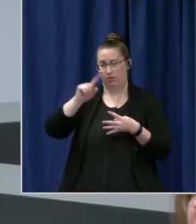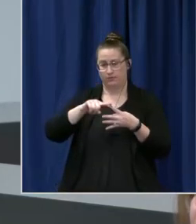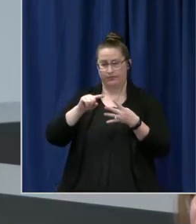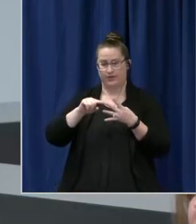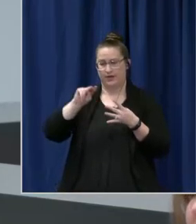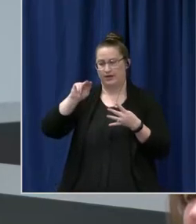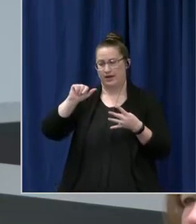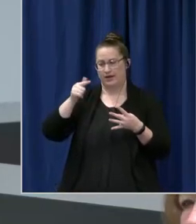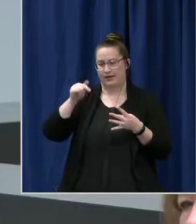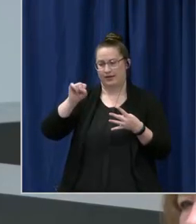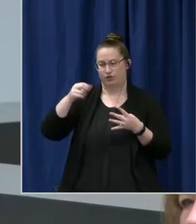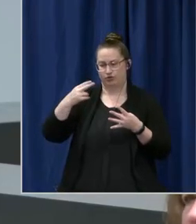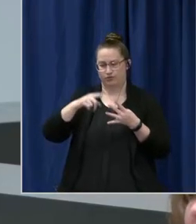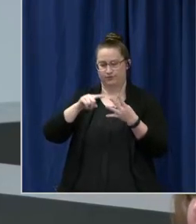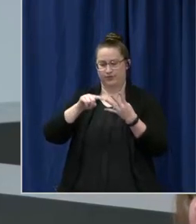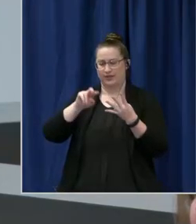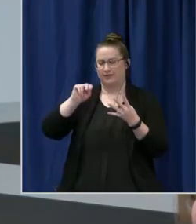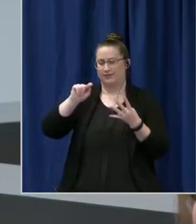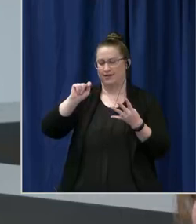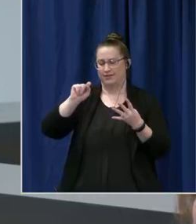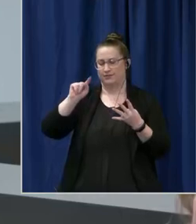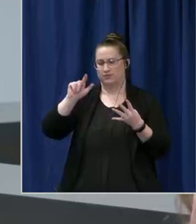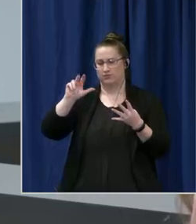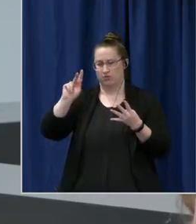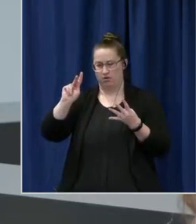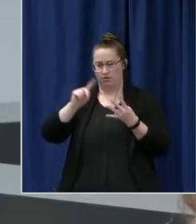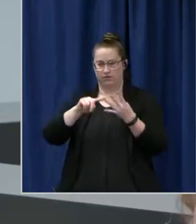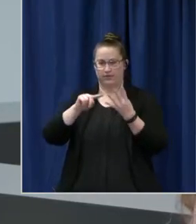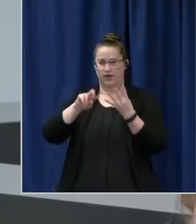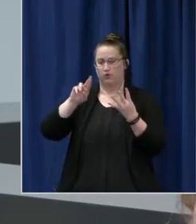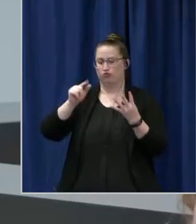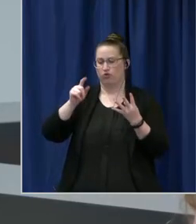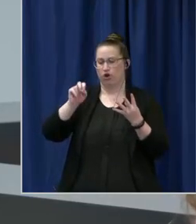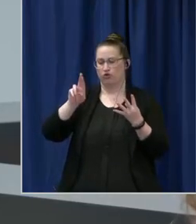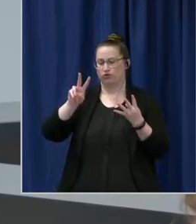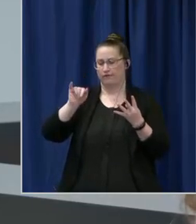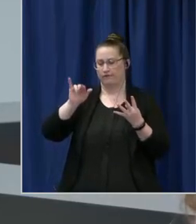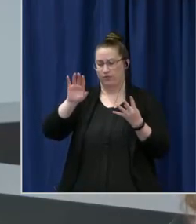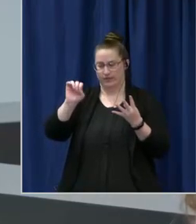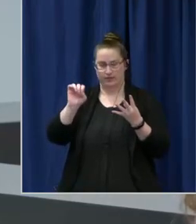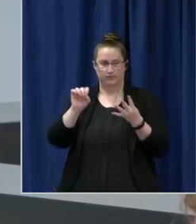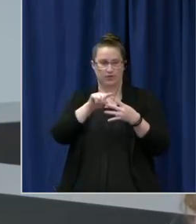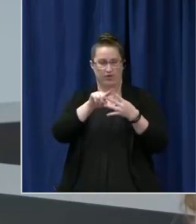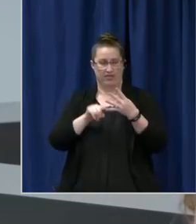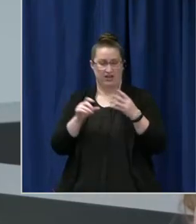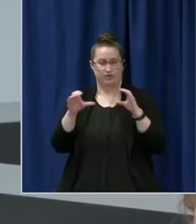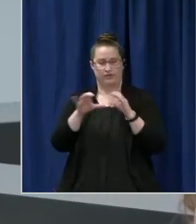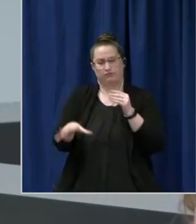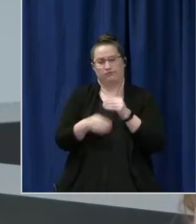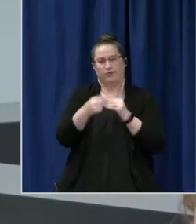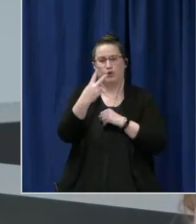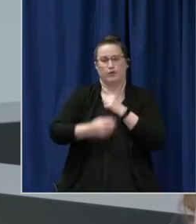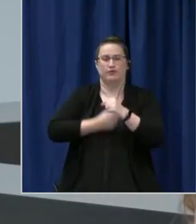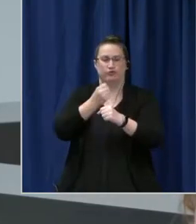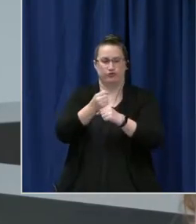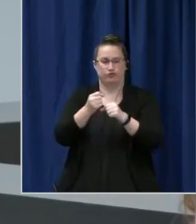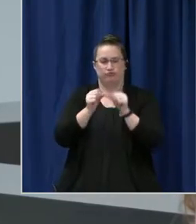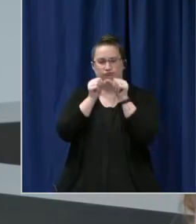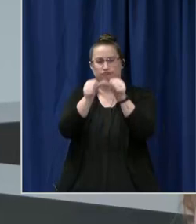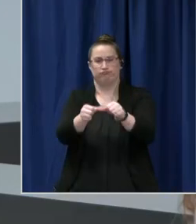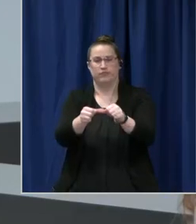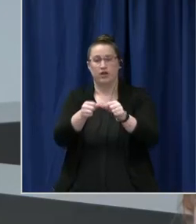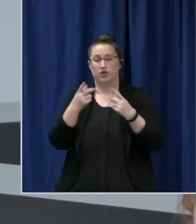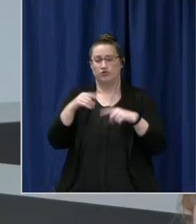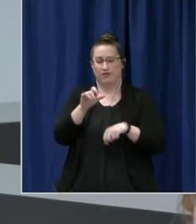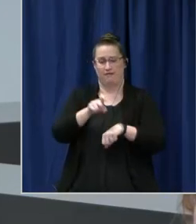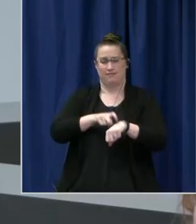Nagish, NextTalk, and Roger Voice. The conditional certification for each provider is 2 years. During that time, the